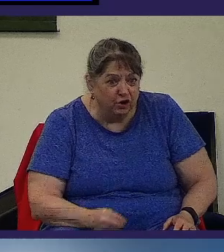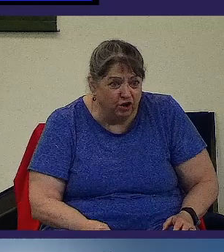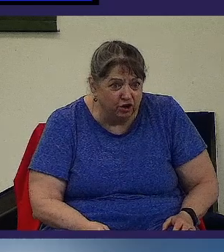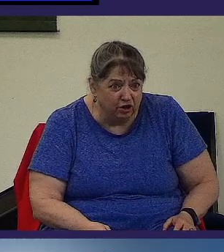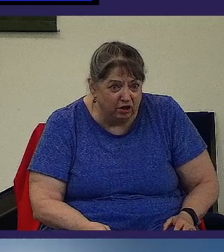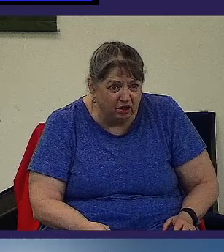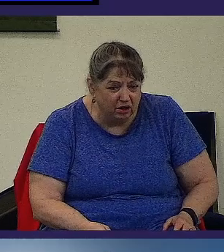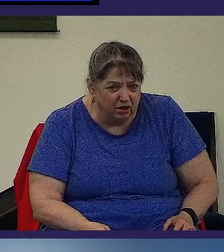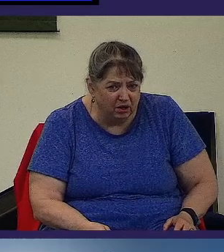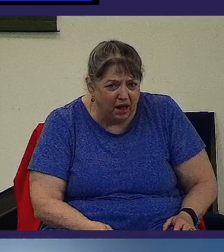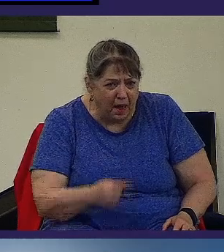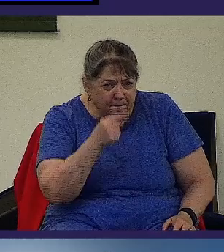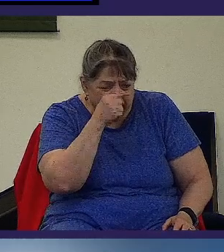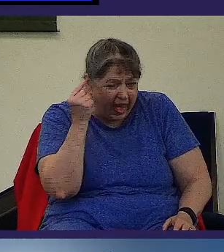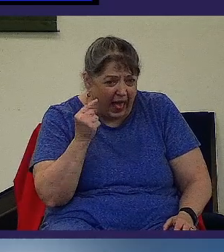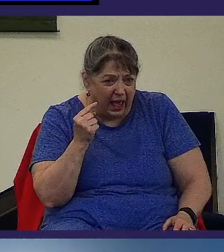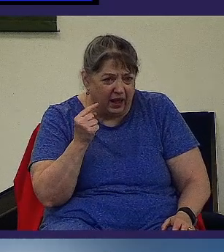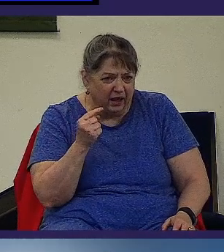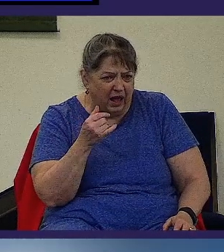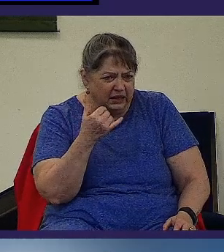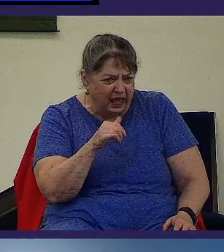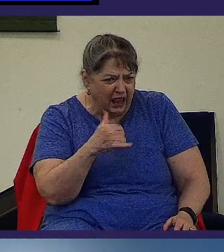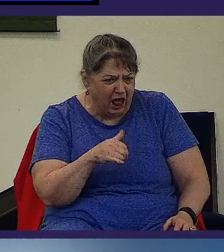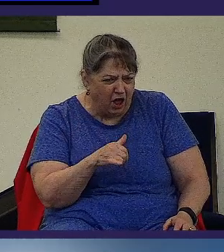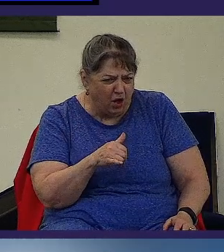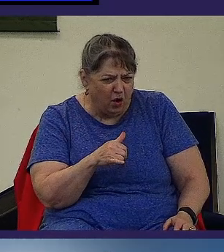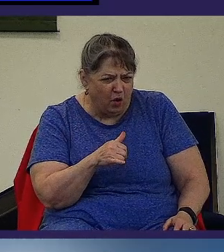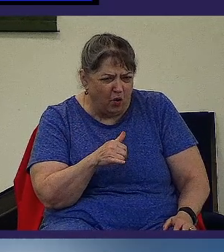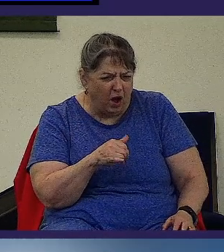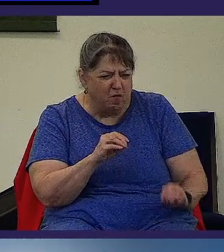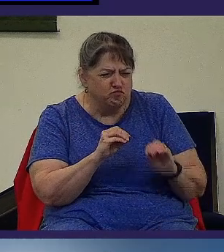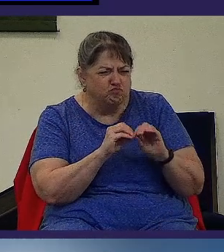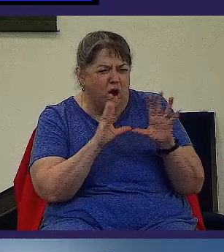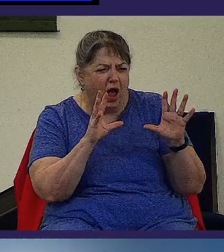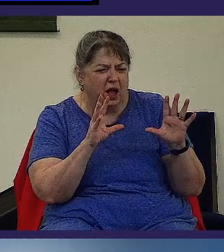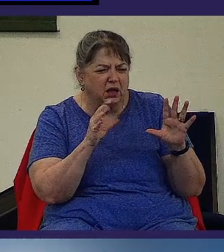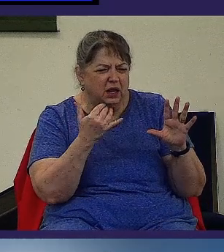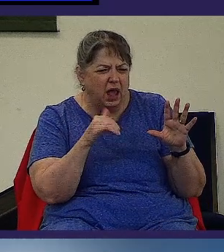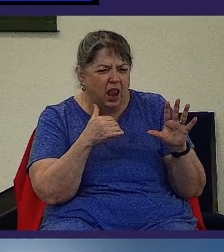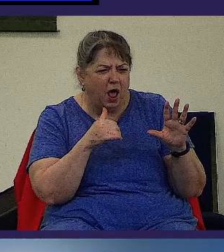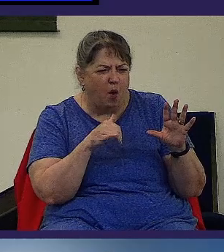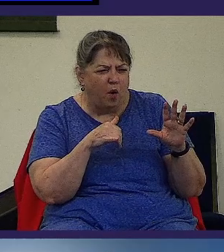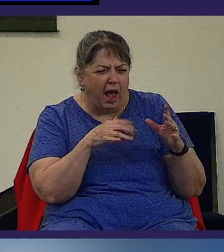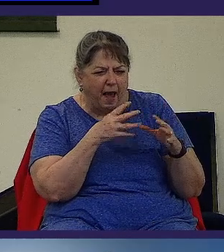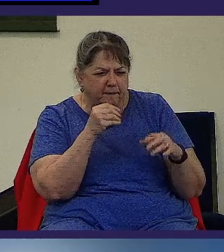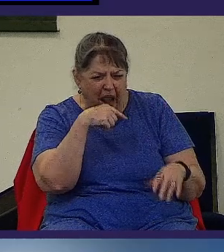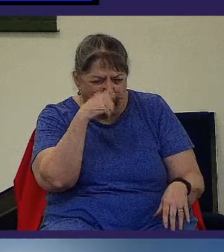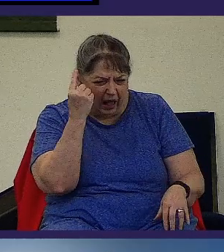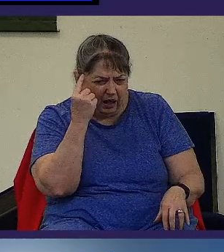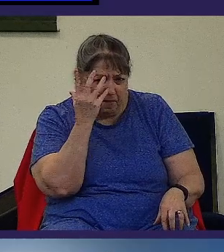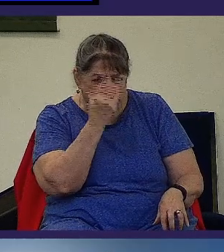were they were black and they were yellow a bright yellow black and um